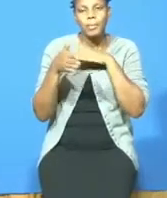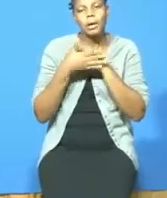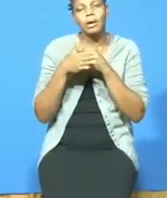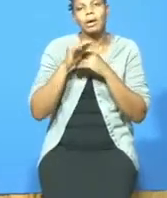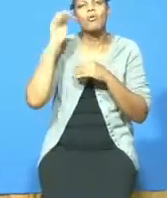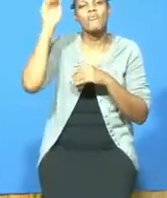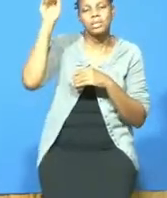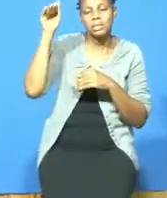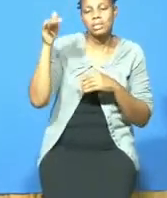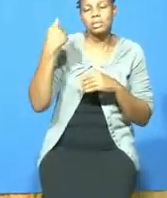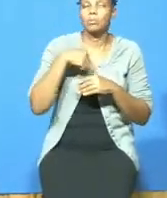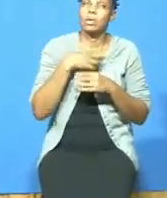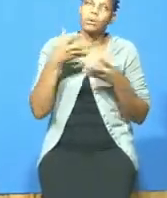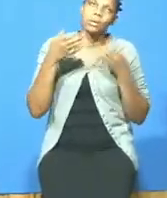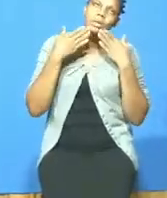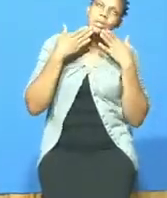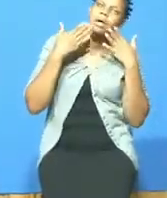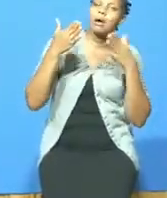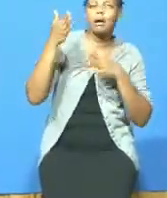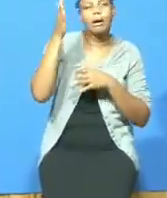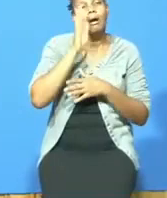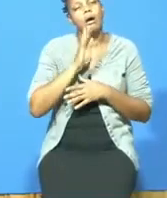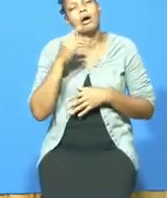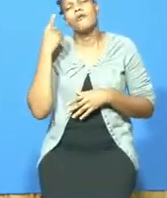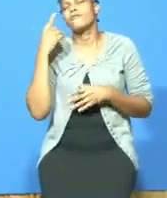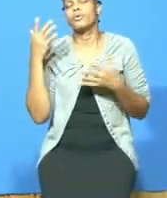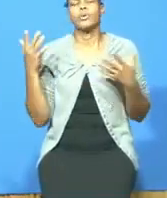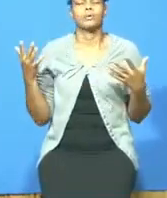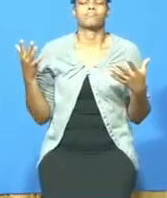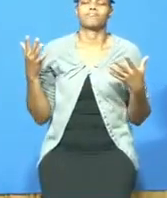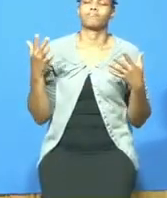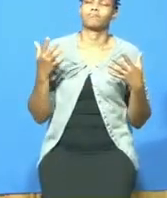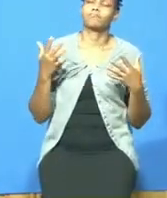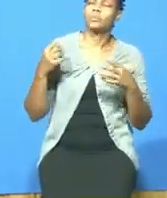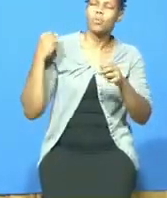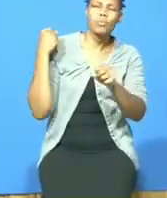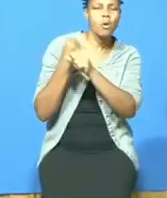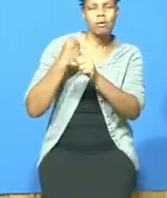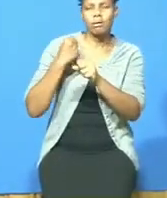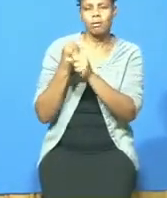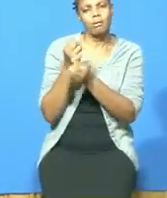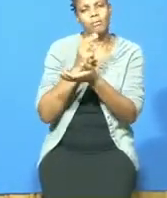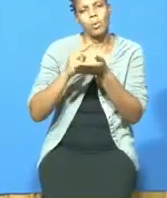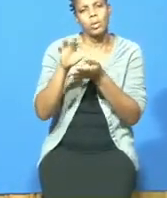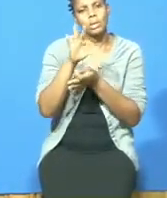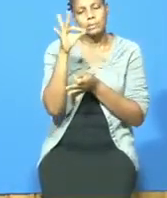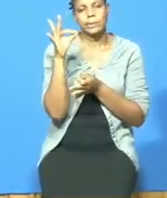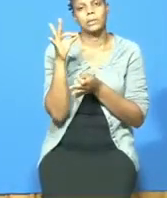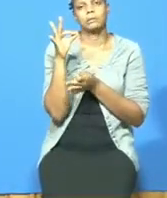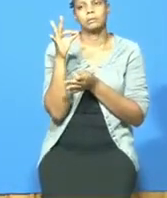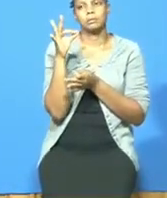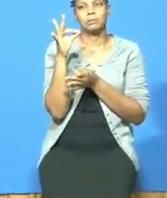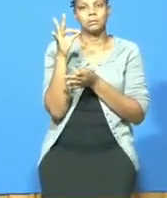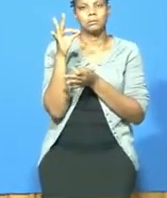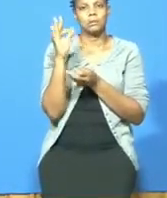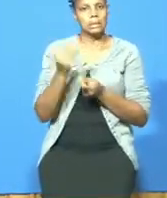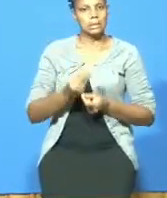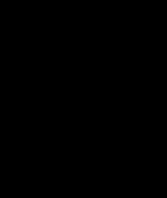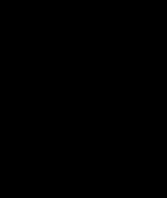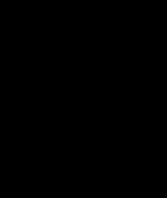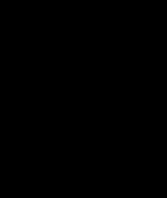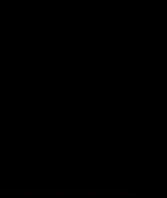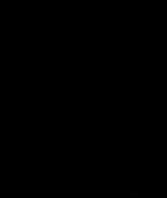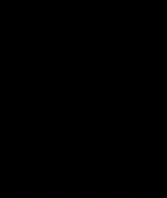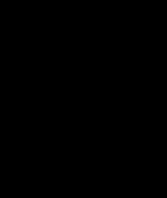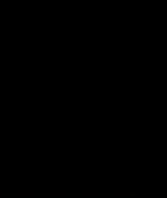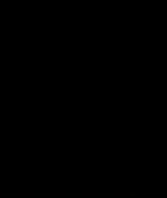just want to thank God for the tremendous moving of the Holy Spirit on the hearts of